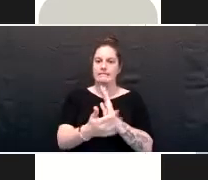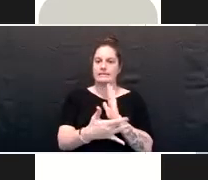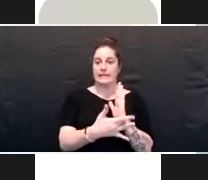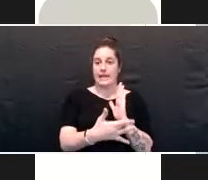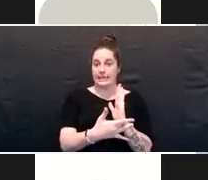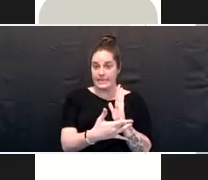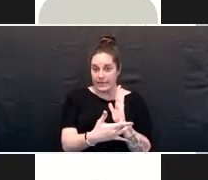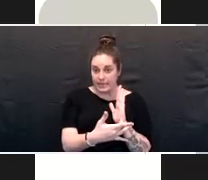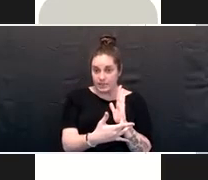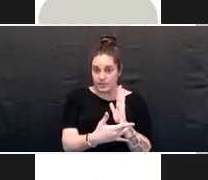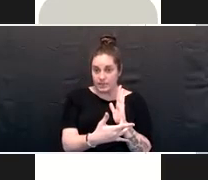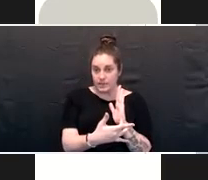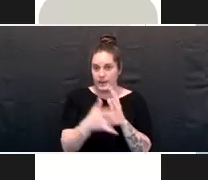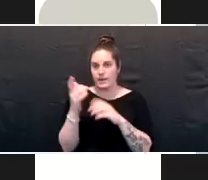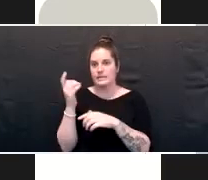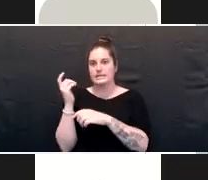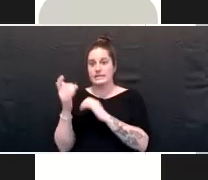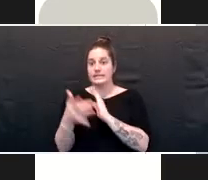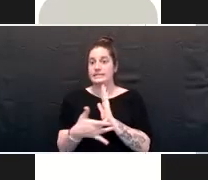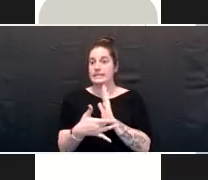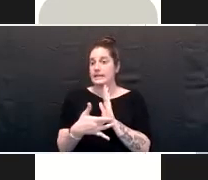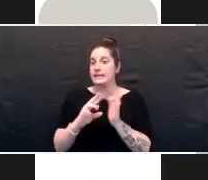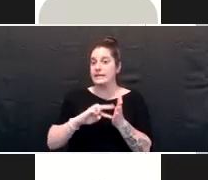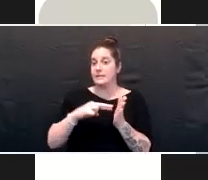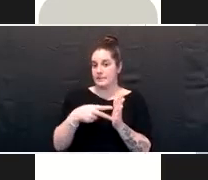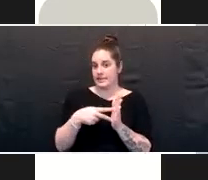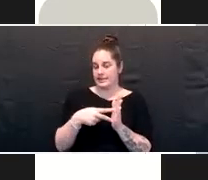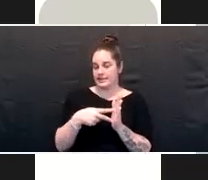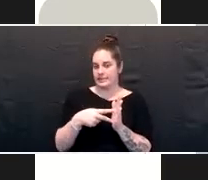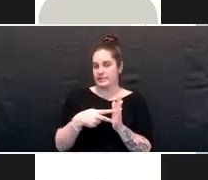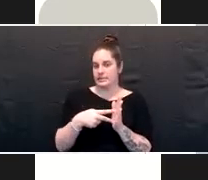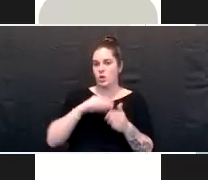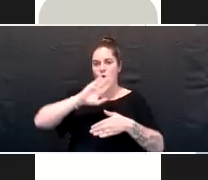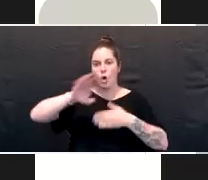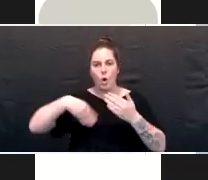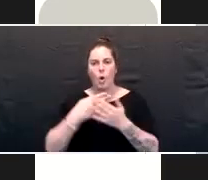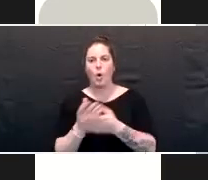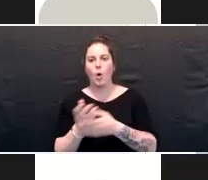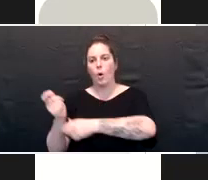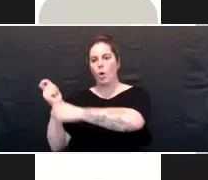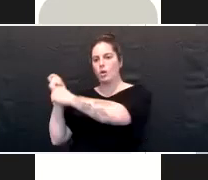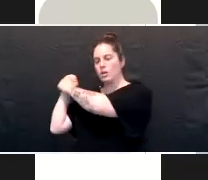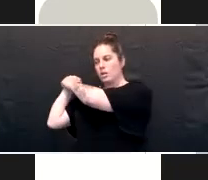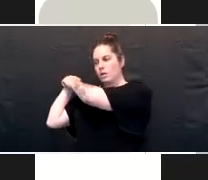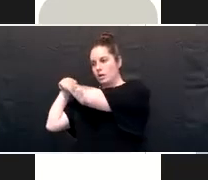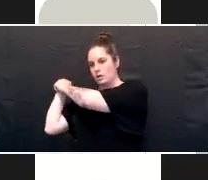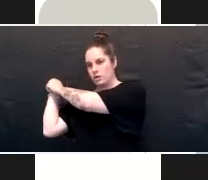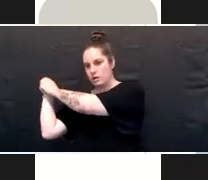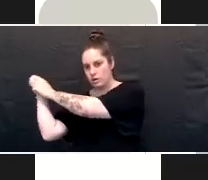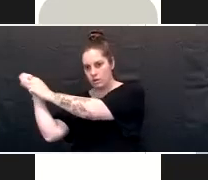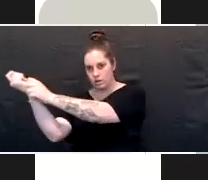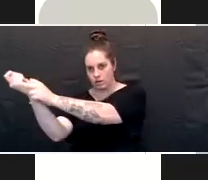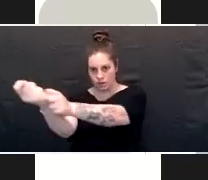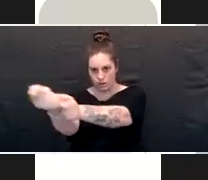technique means that throughout the entire swing of the bat,